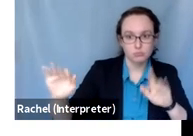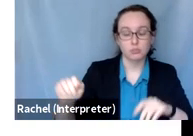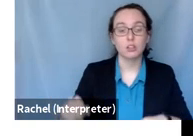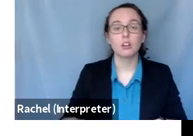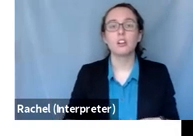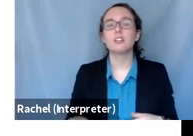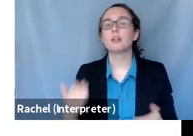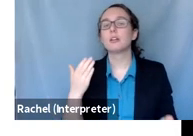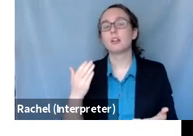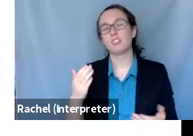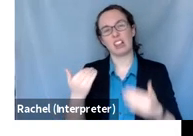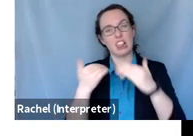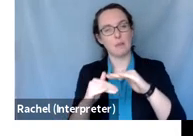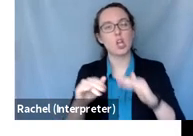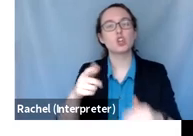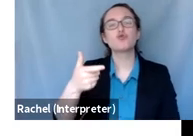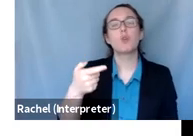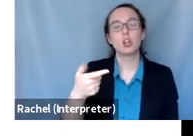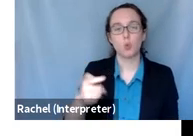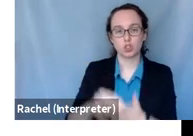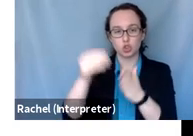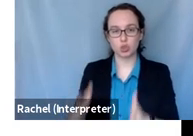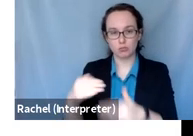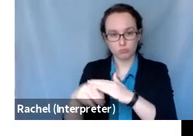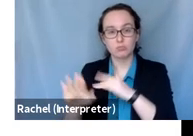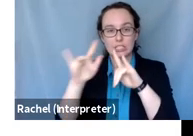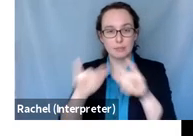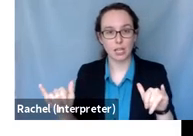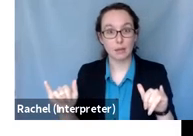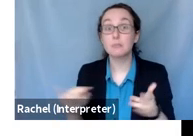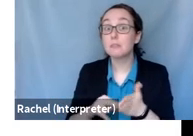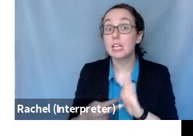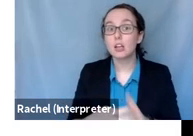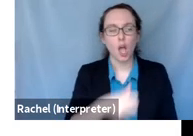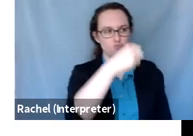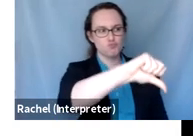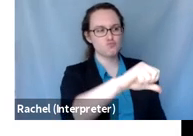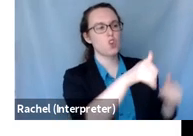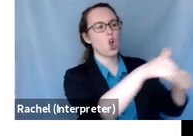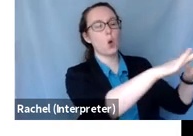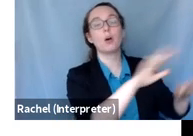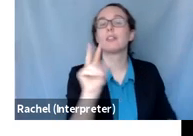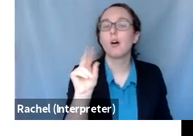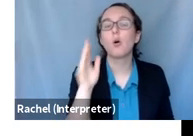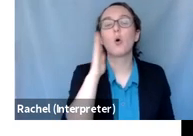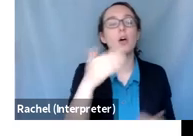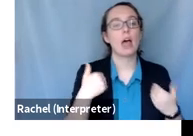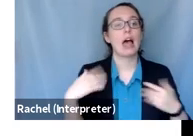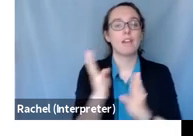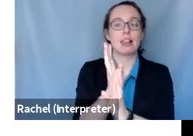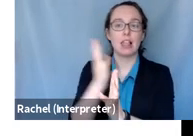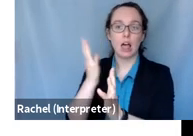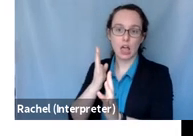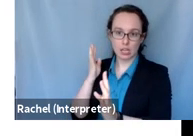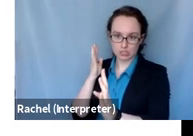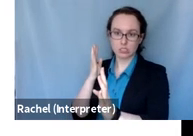21 visiting students that could be in the store in one time. It doesn't mean we turn people away. You'll just have to kind of line up outside the store. But I'll tell